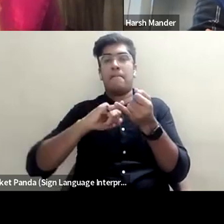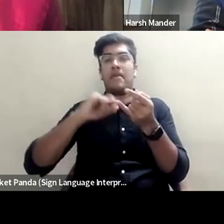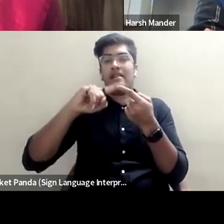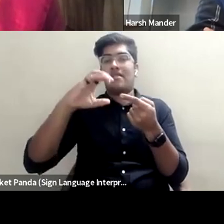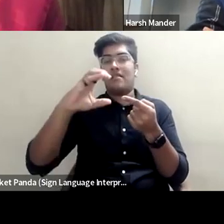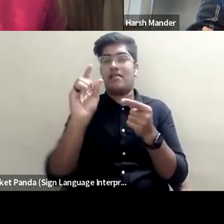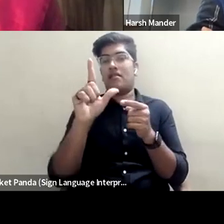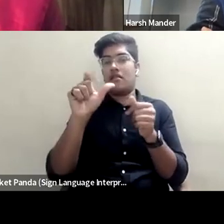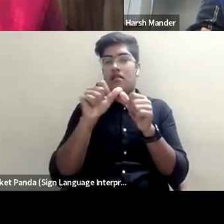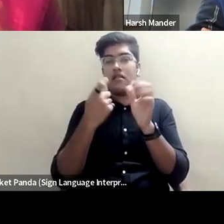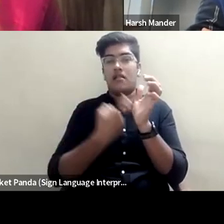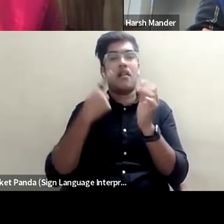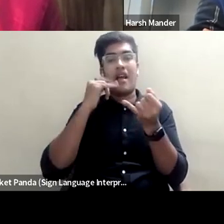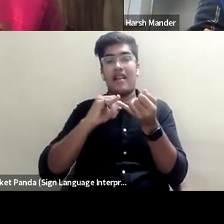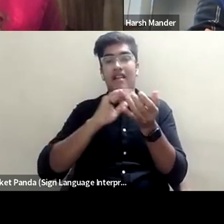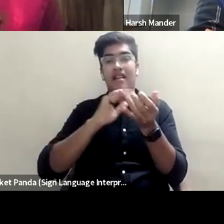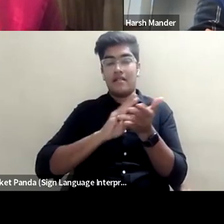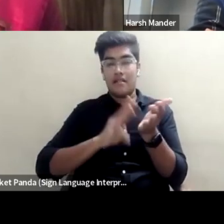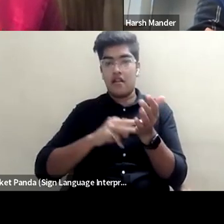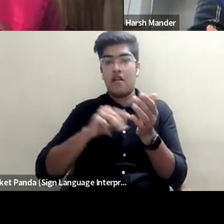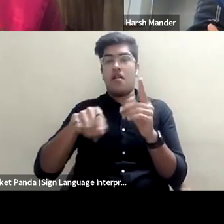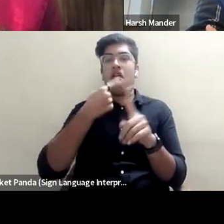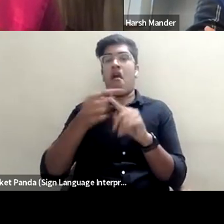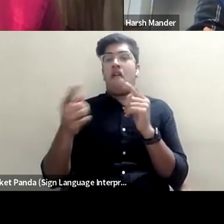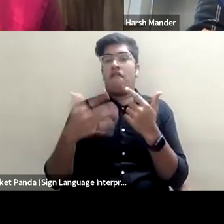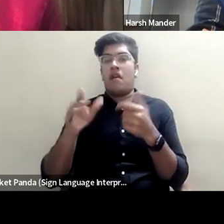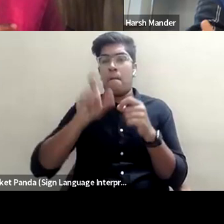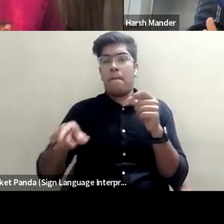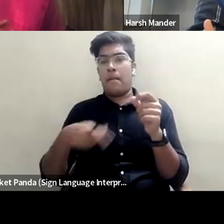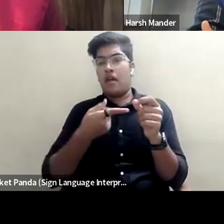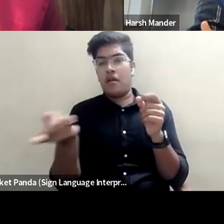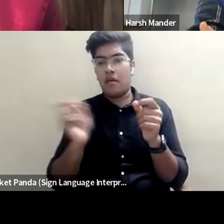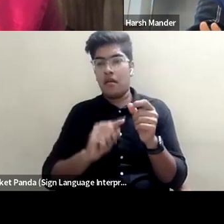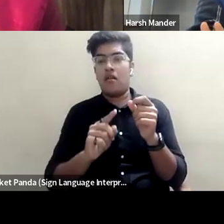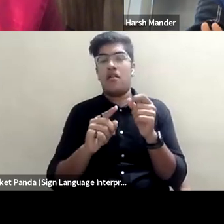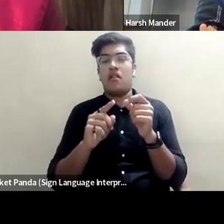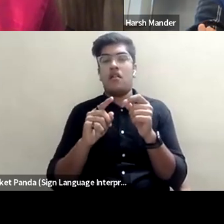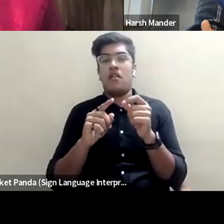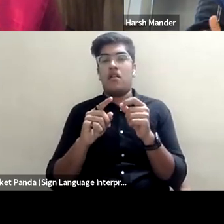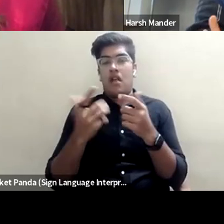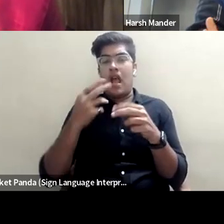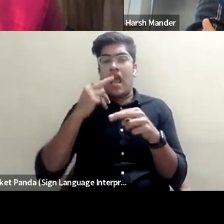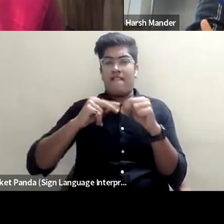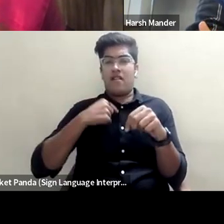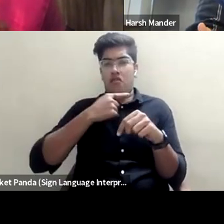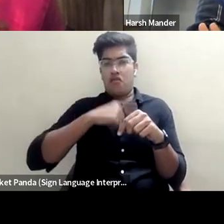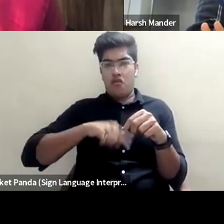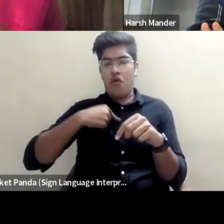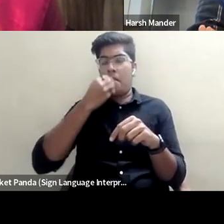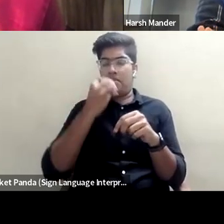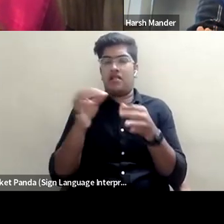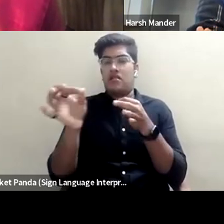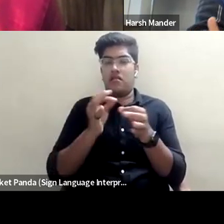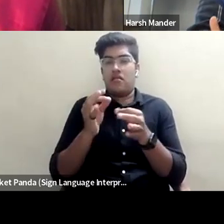our country. Secular. We are the only country in the world. Please correct me if I'm wrong, but we are the